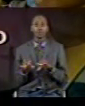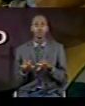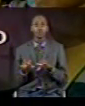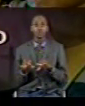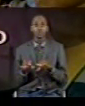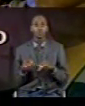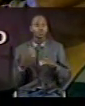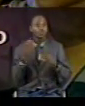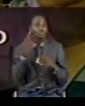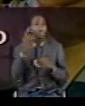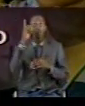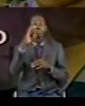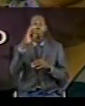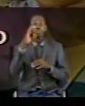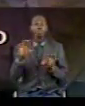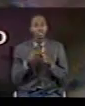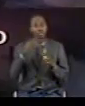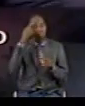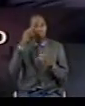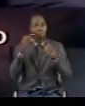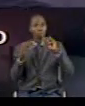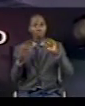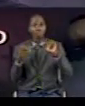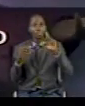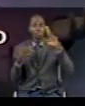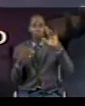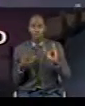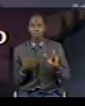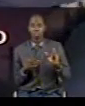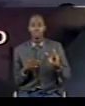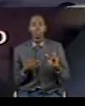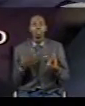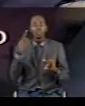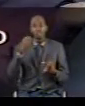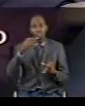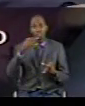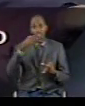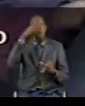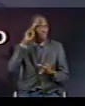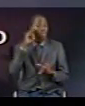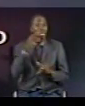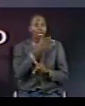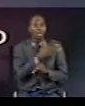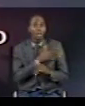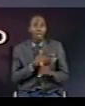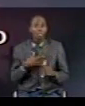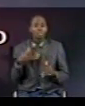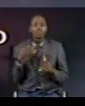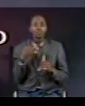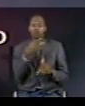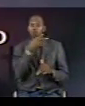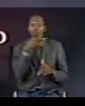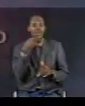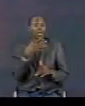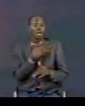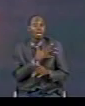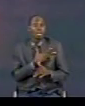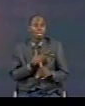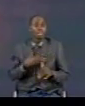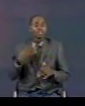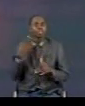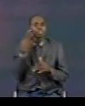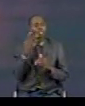Mary. Mary the Virgin. It looked impossible. And she said to the angel, how will this